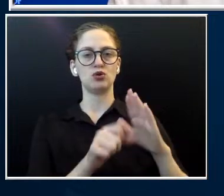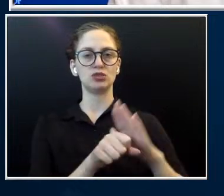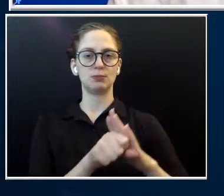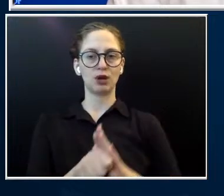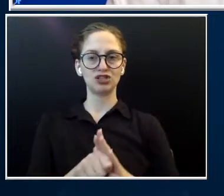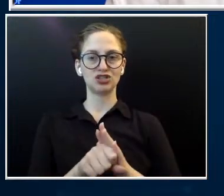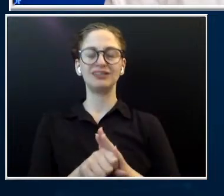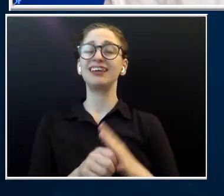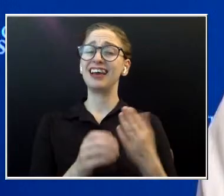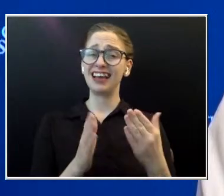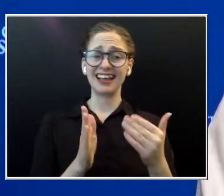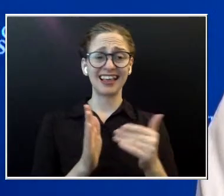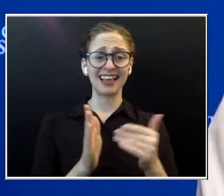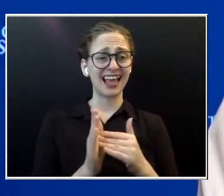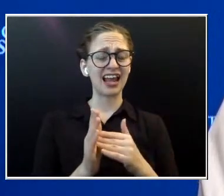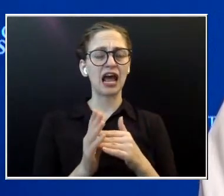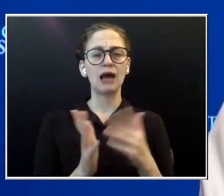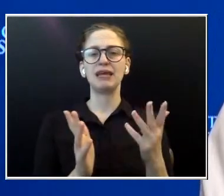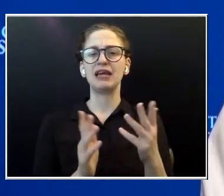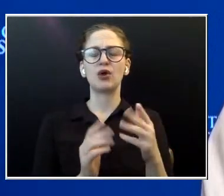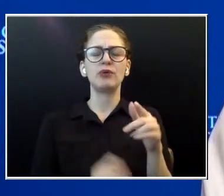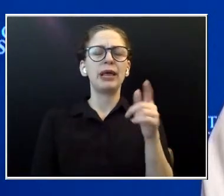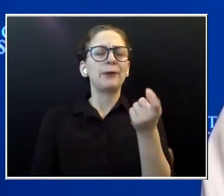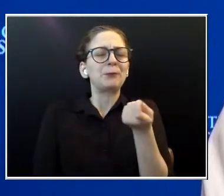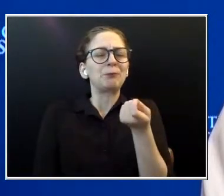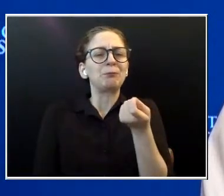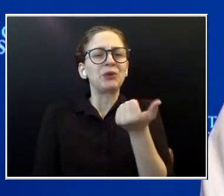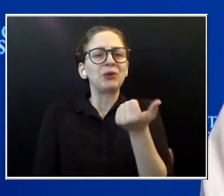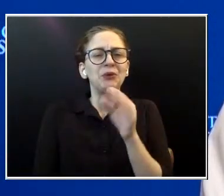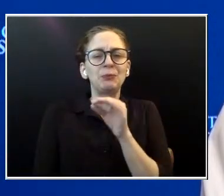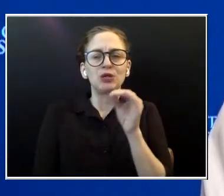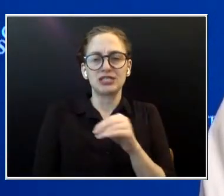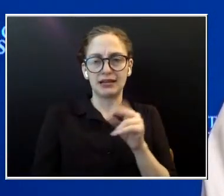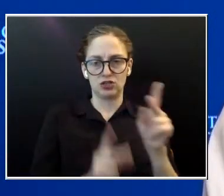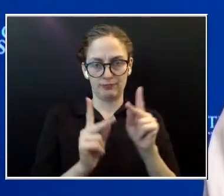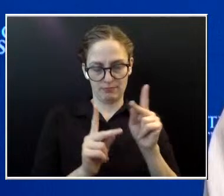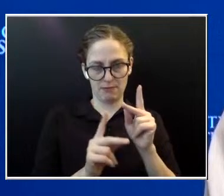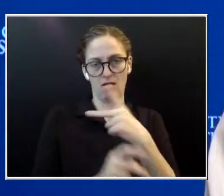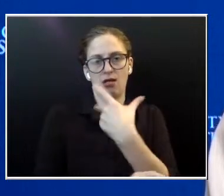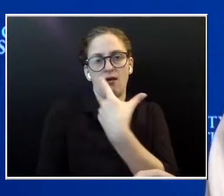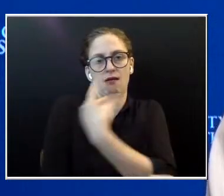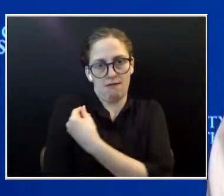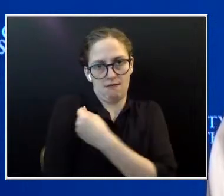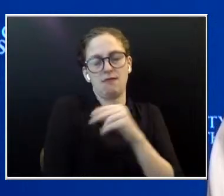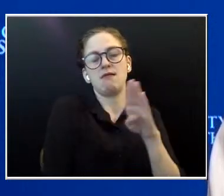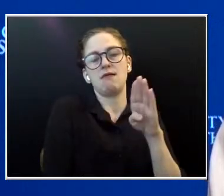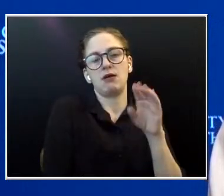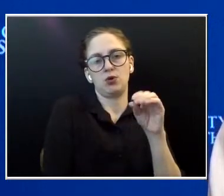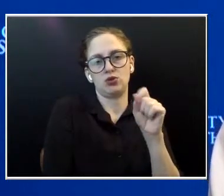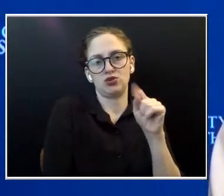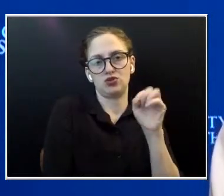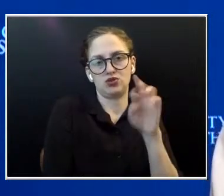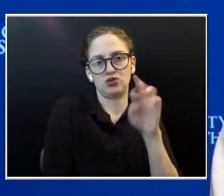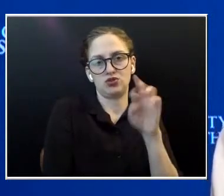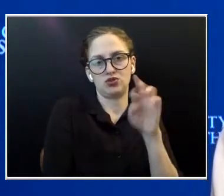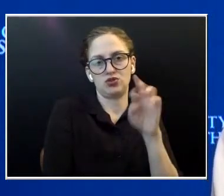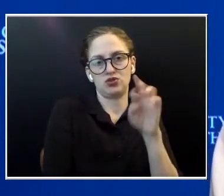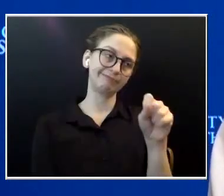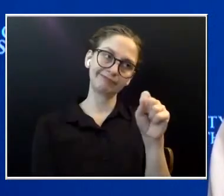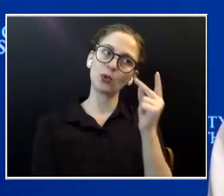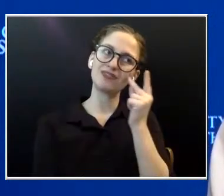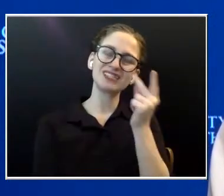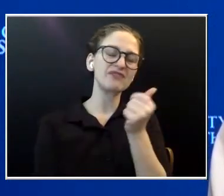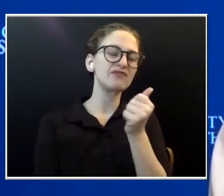Yeah. I mean, certainly we saw low uptake last year. We are continuing to see low uptake. And again, if you are at that highest risk group or